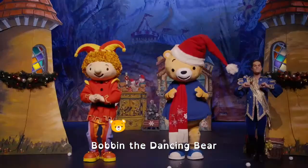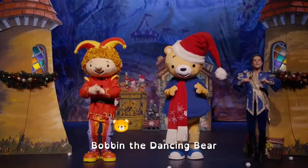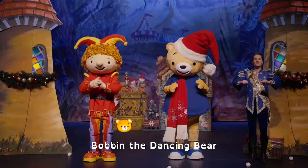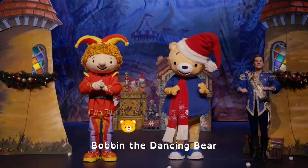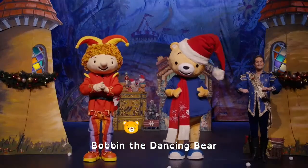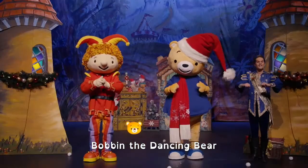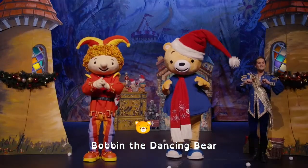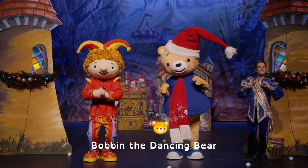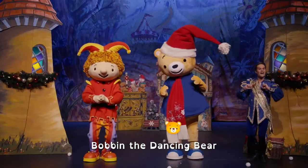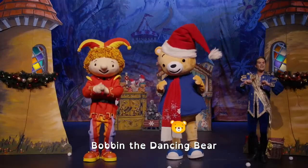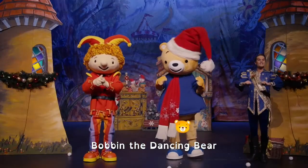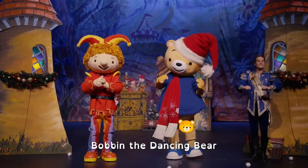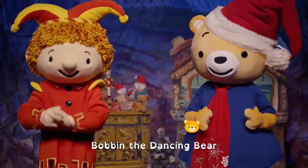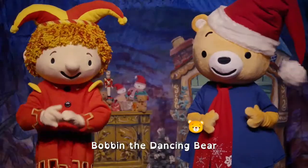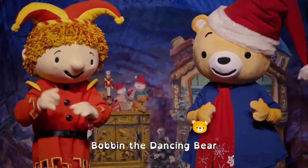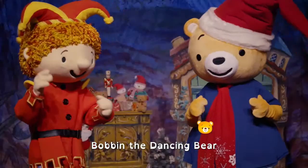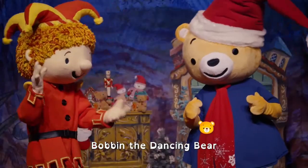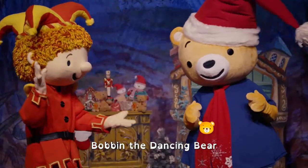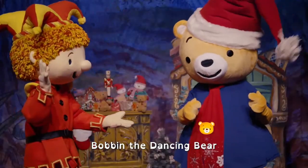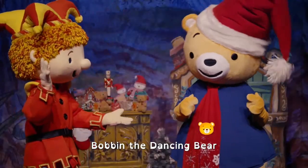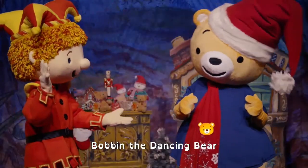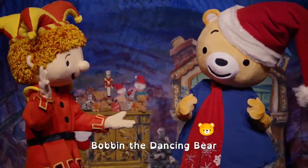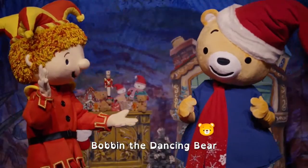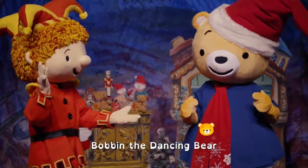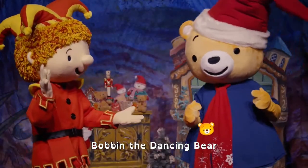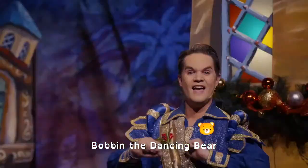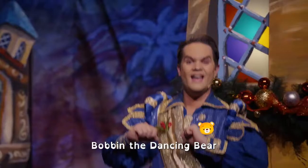Bear? Bobbin the Dancing